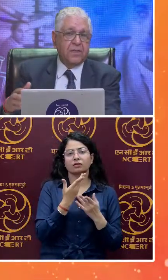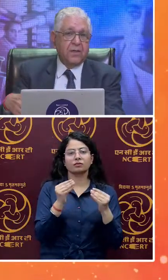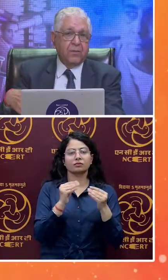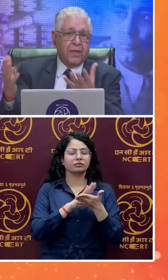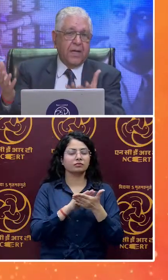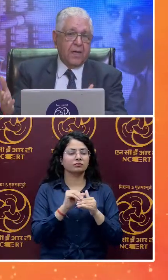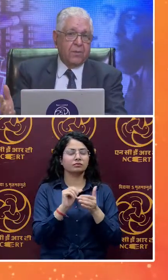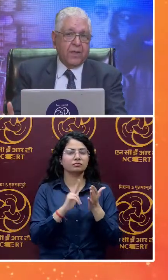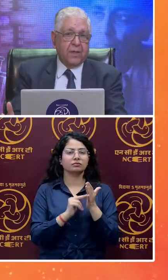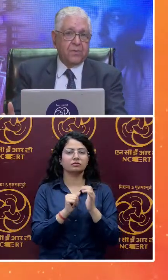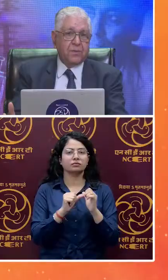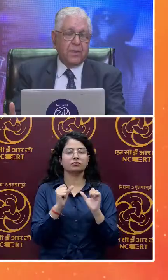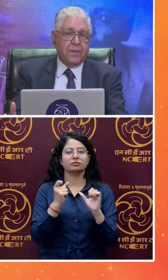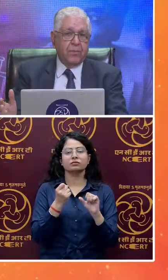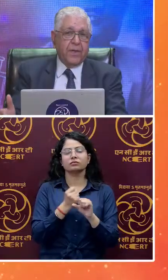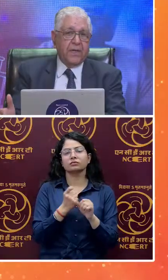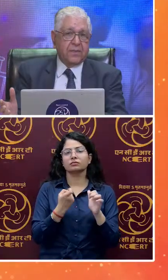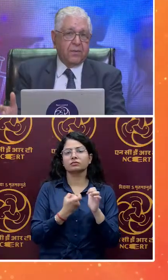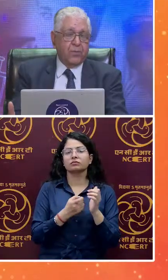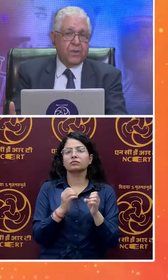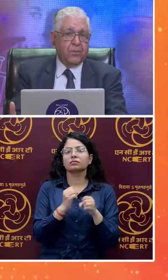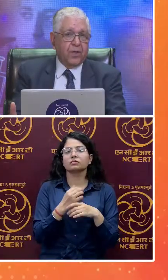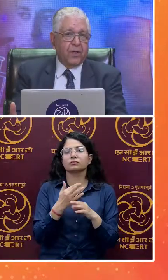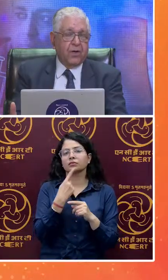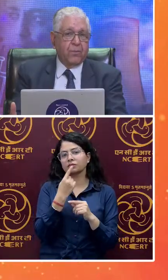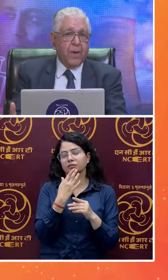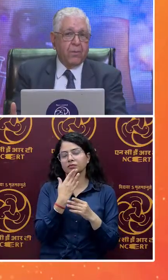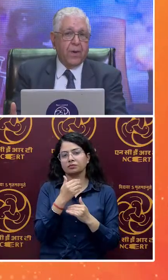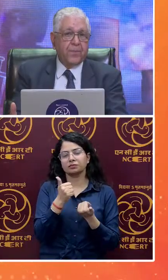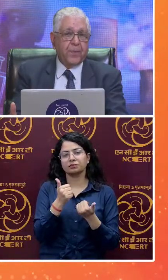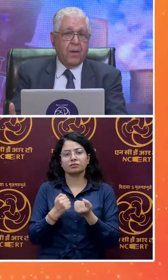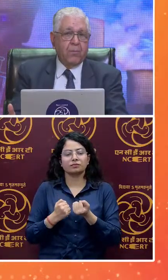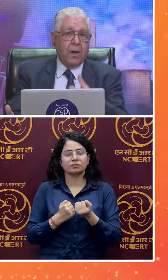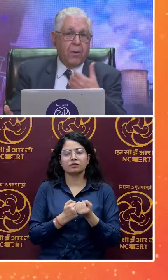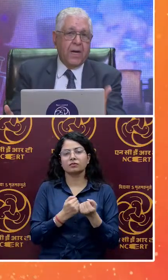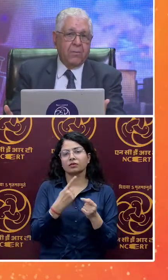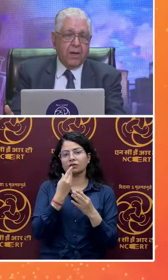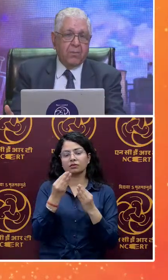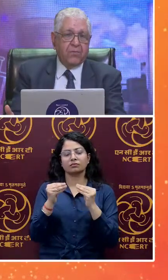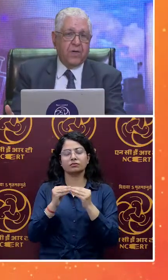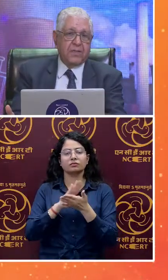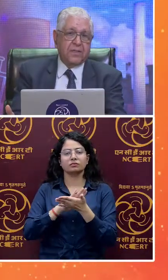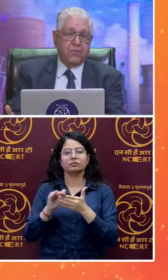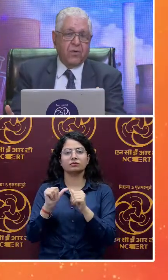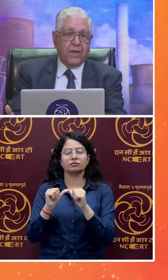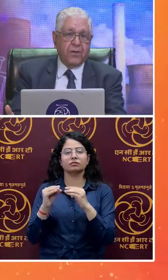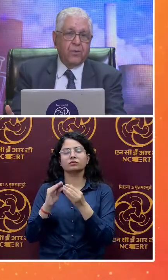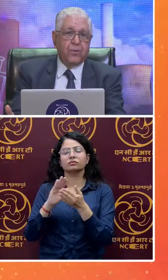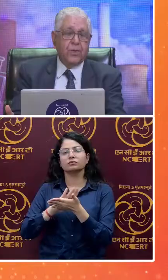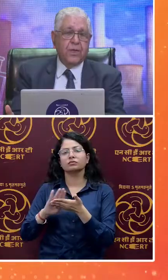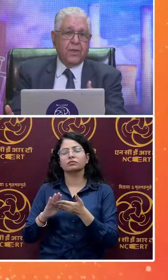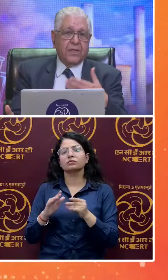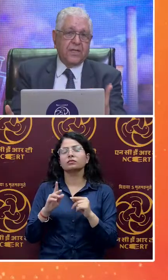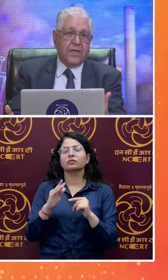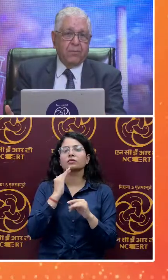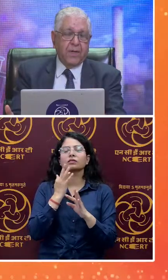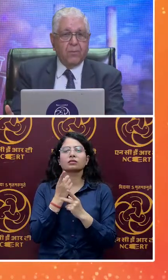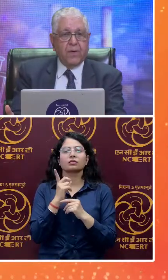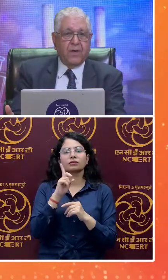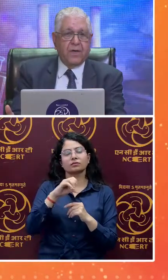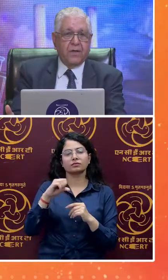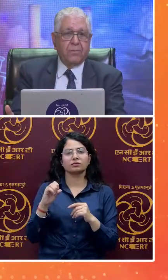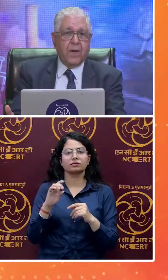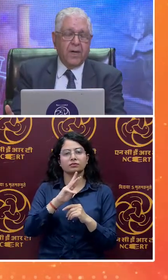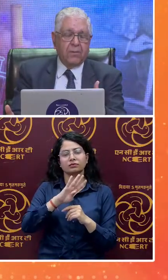onwards Bhatnagar becomes the biggest supporter of Bhabha. Bhabha had become FRS in 42, Krishnan had